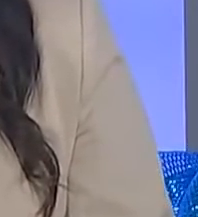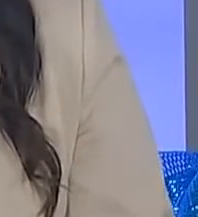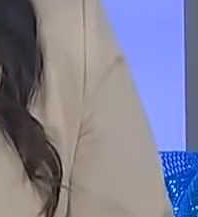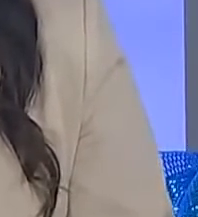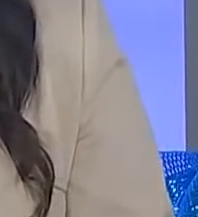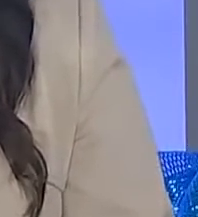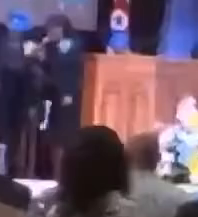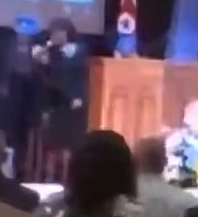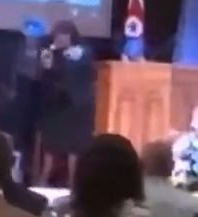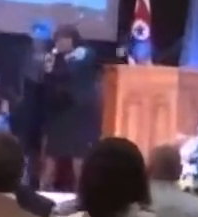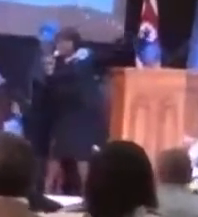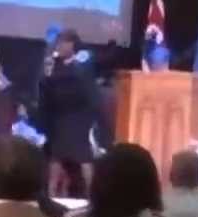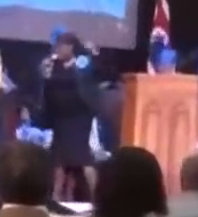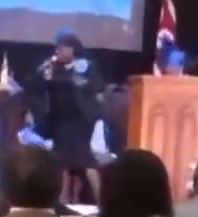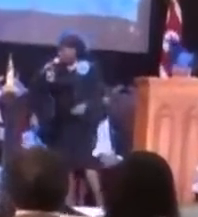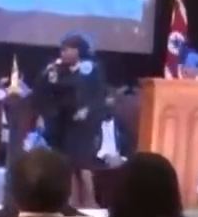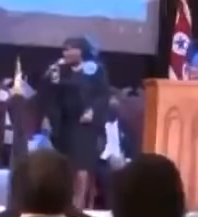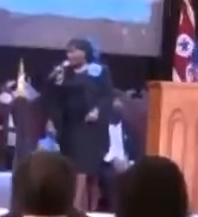Davis.